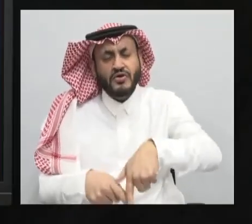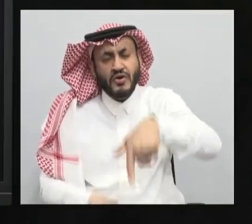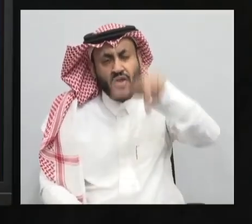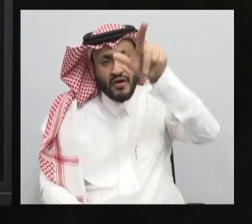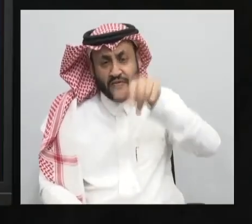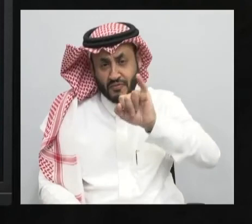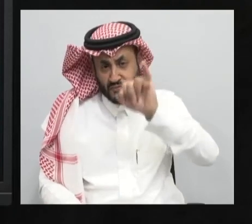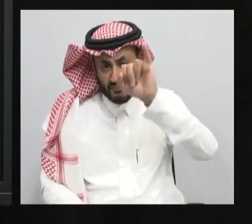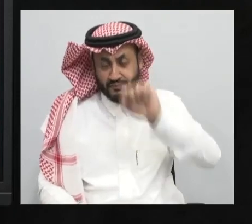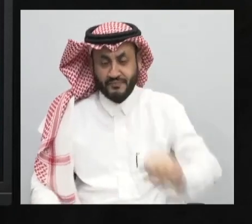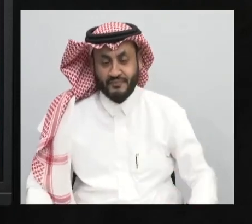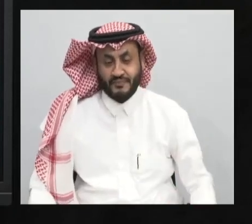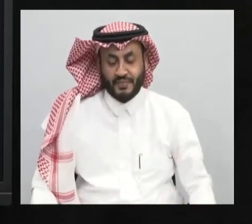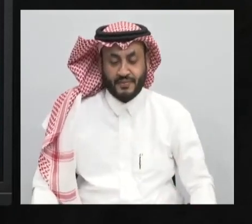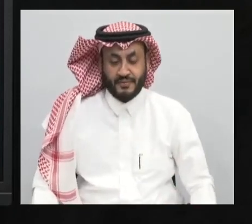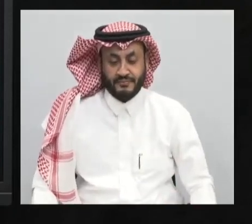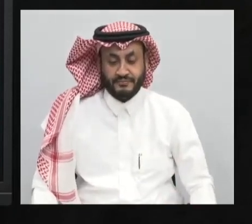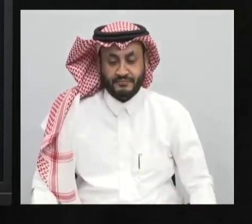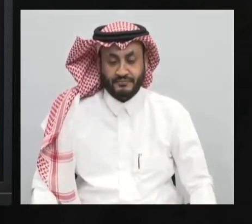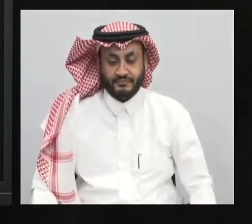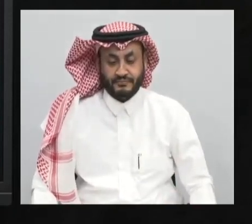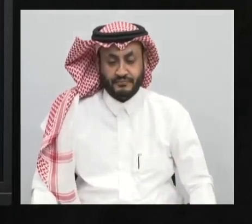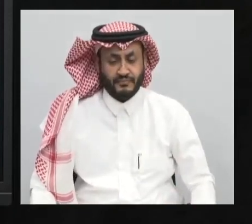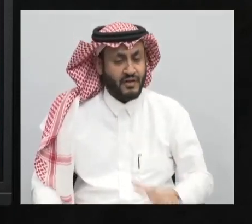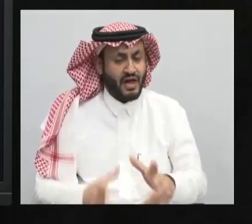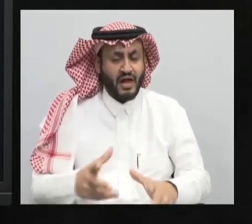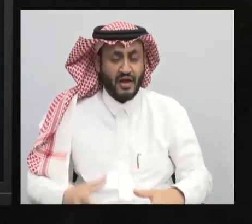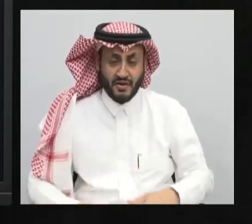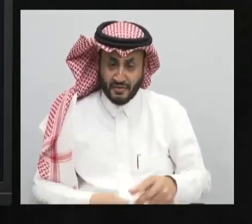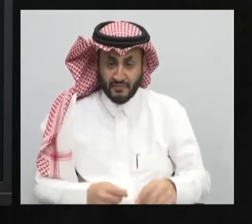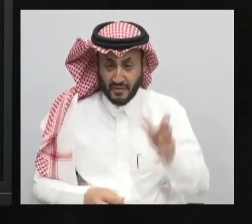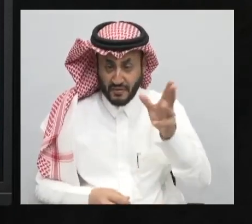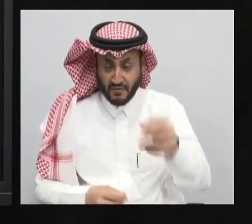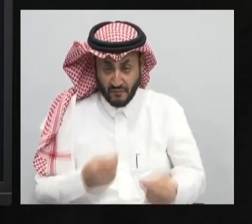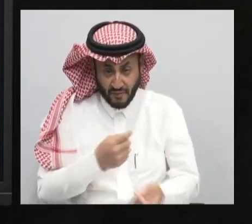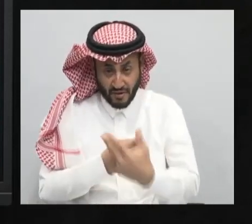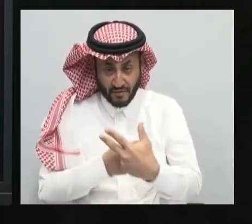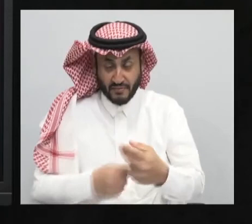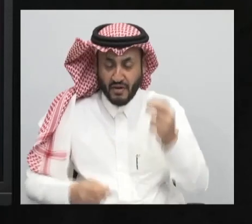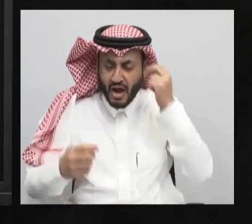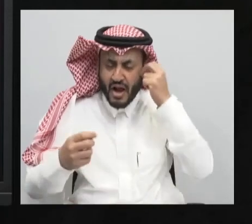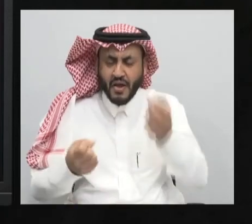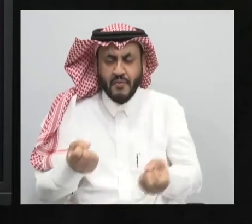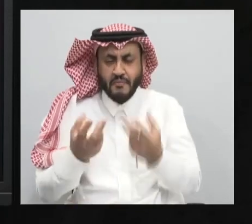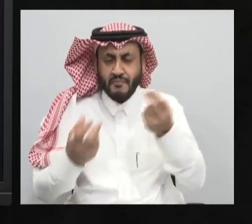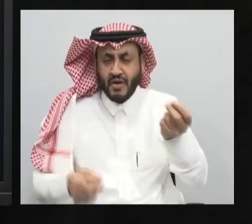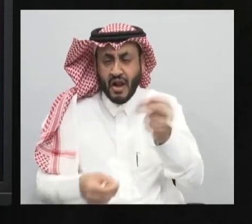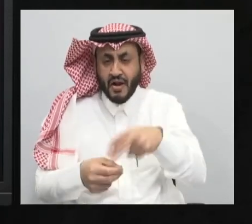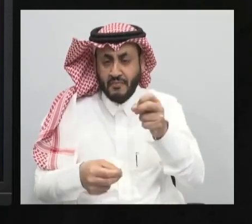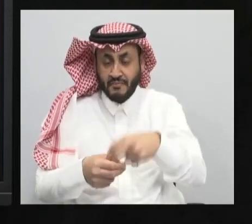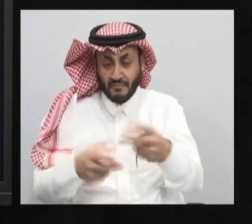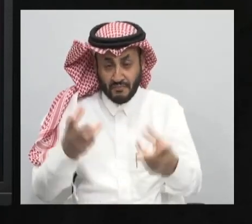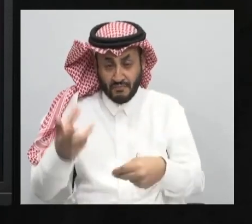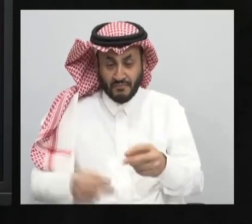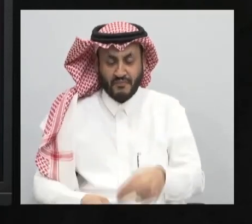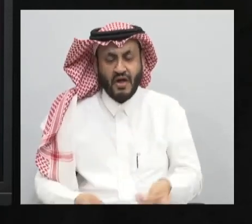a very tall man, okay? So this is just something to enrich our information.